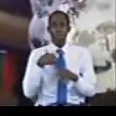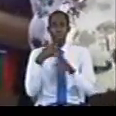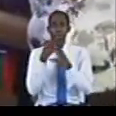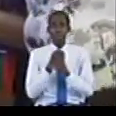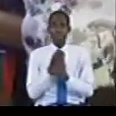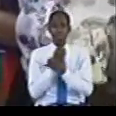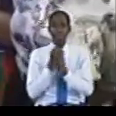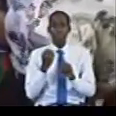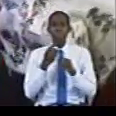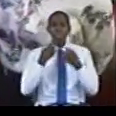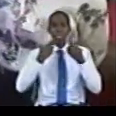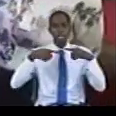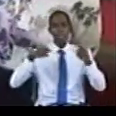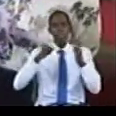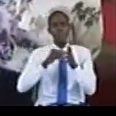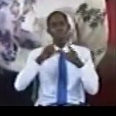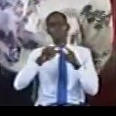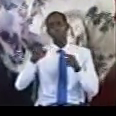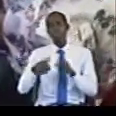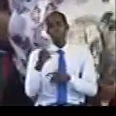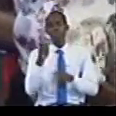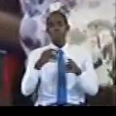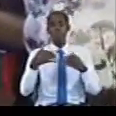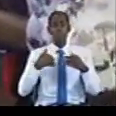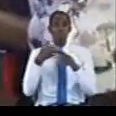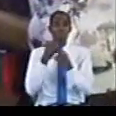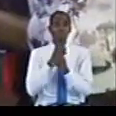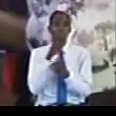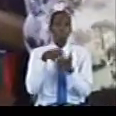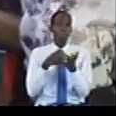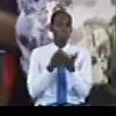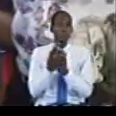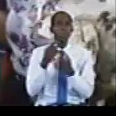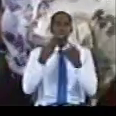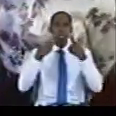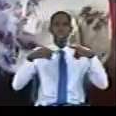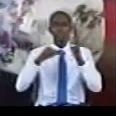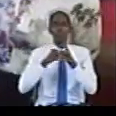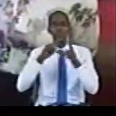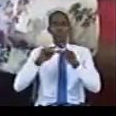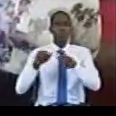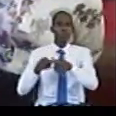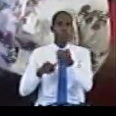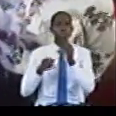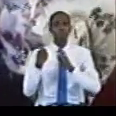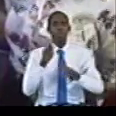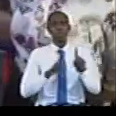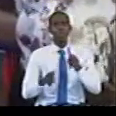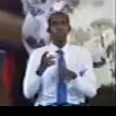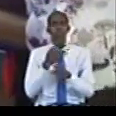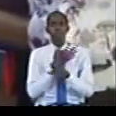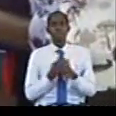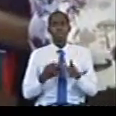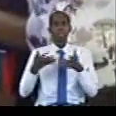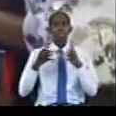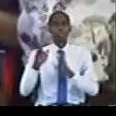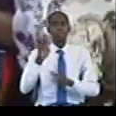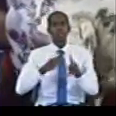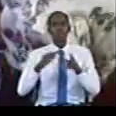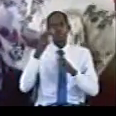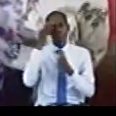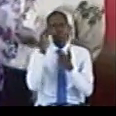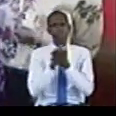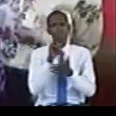Tell other people. You've got this truth? Tell other people. and let people know you belong to the